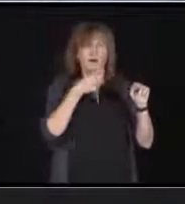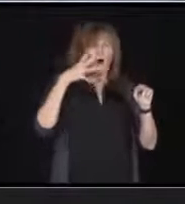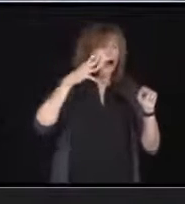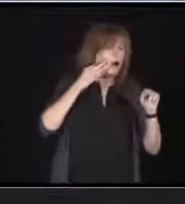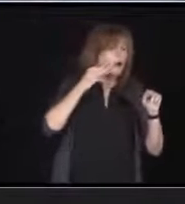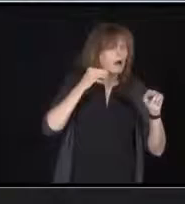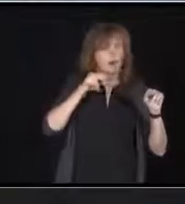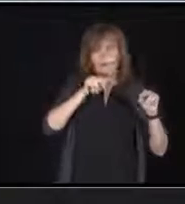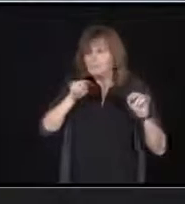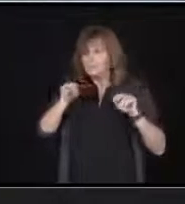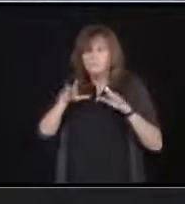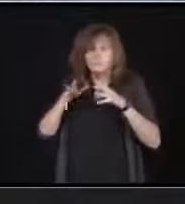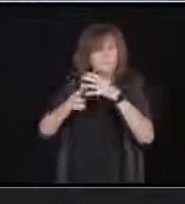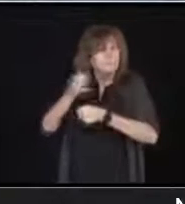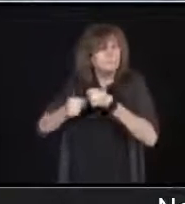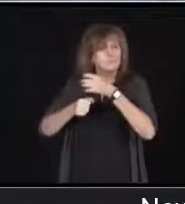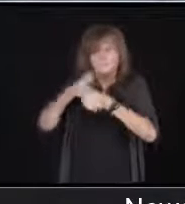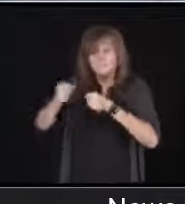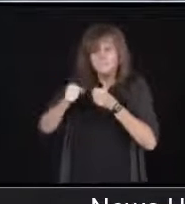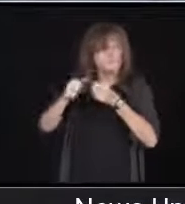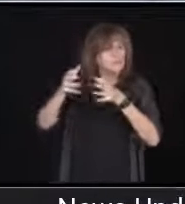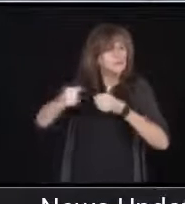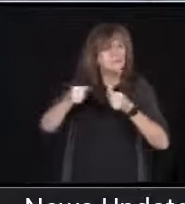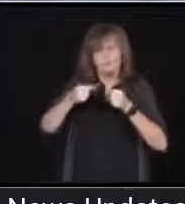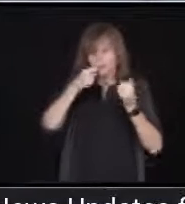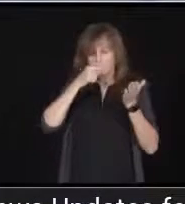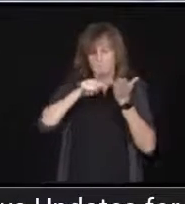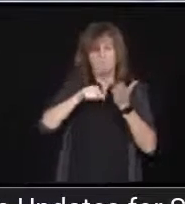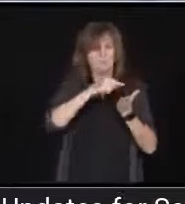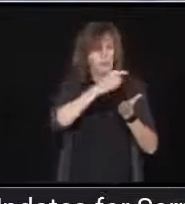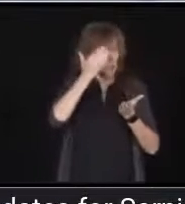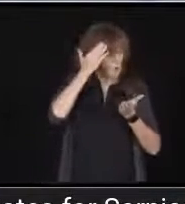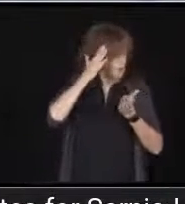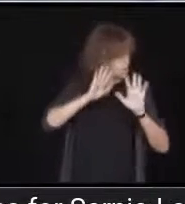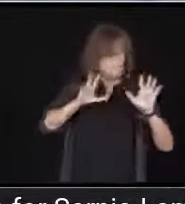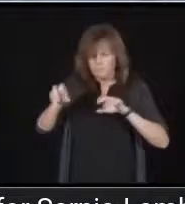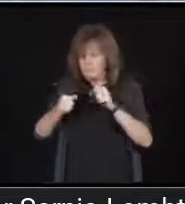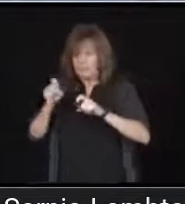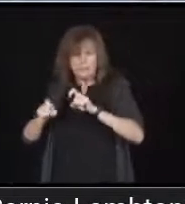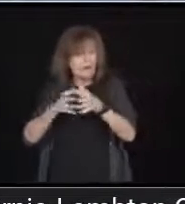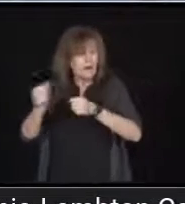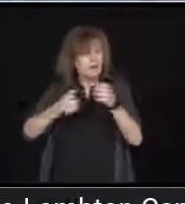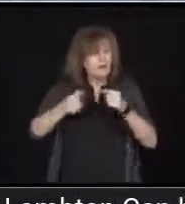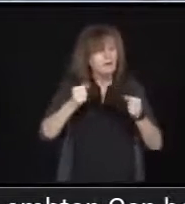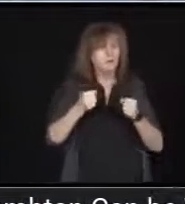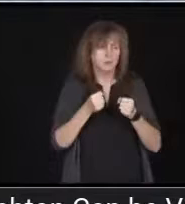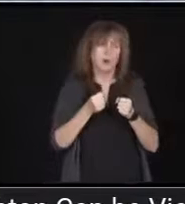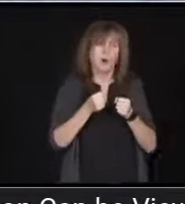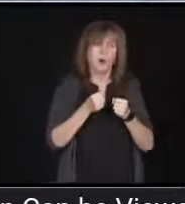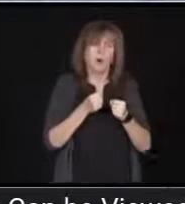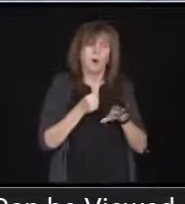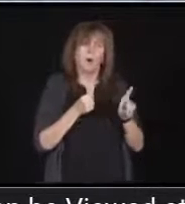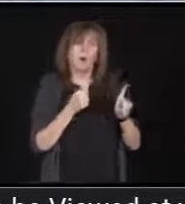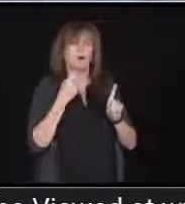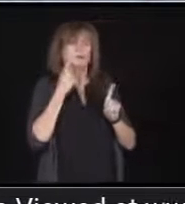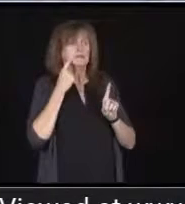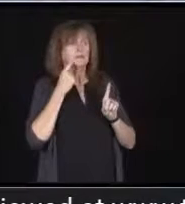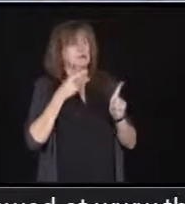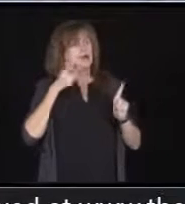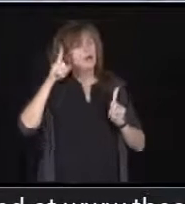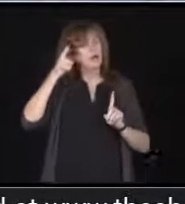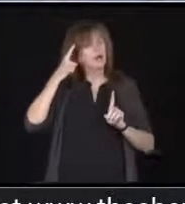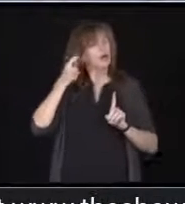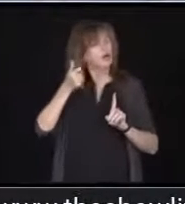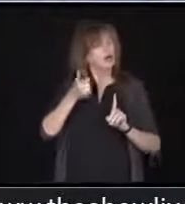date. As the Premier mentioned, 100 new contact tracers have already been hired to assist public health units, and